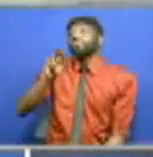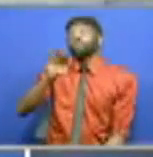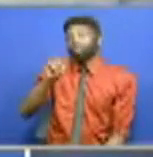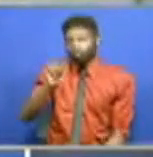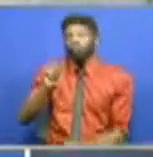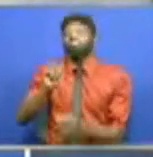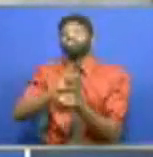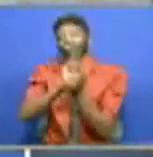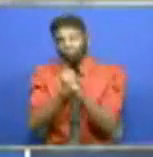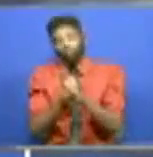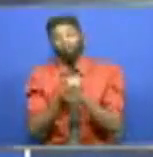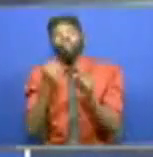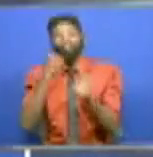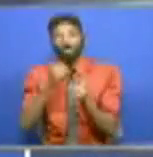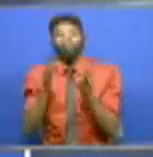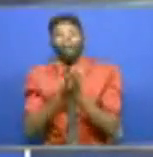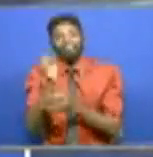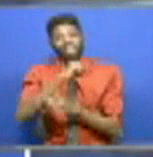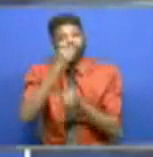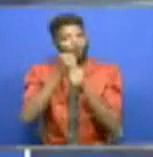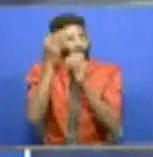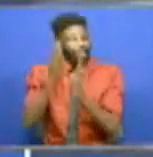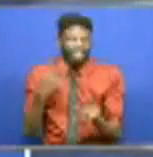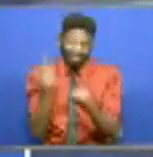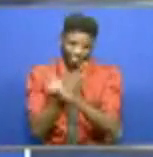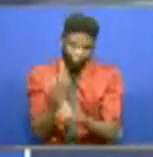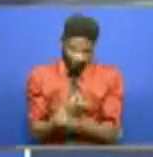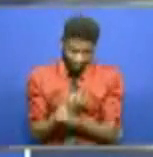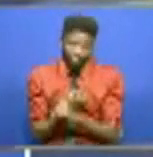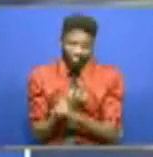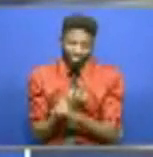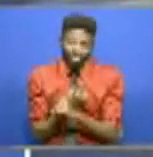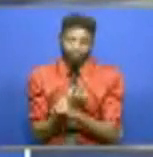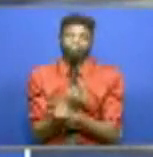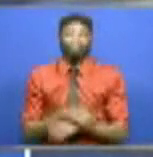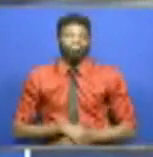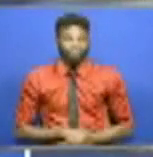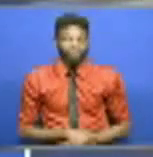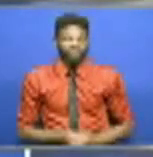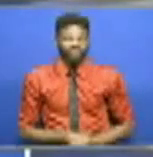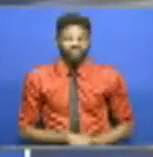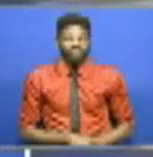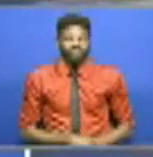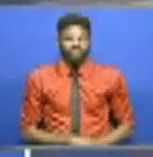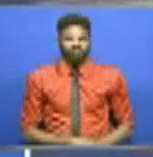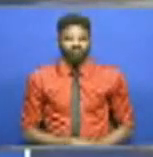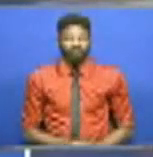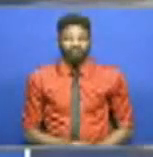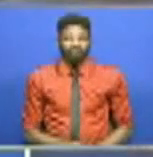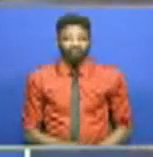with relevant stakeholders to some clauses in the regulations. Benson Ryoba reporting for Channel 1 Business.